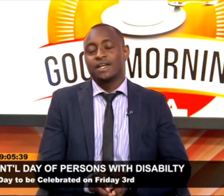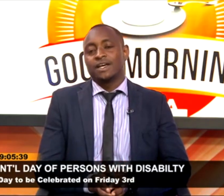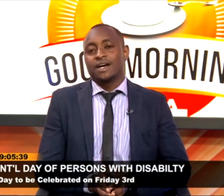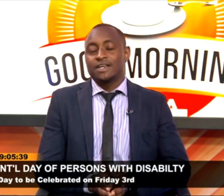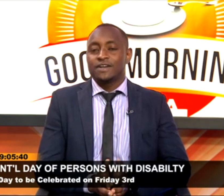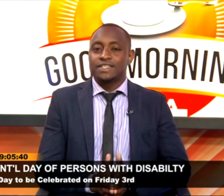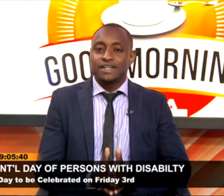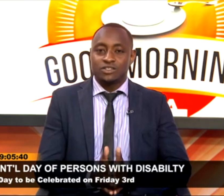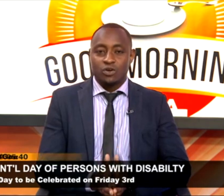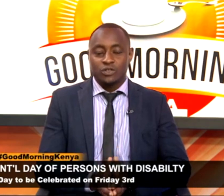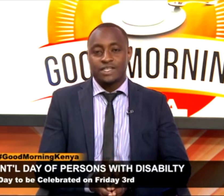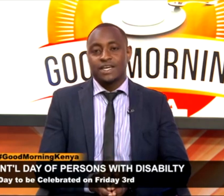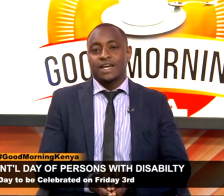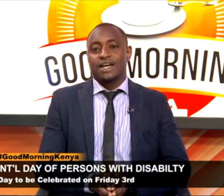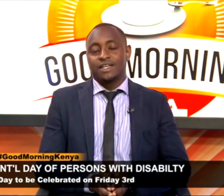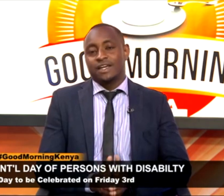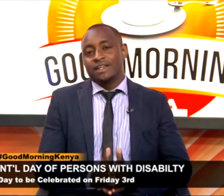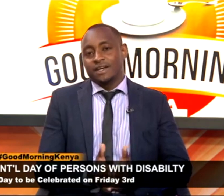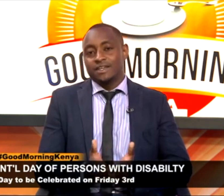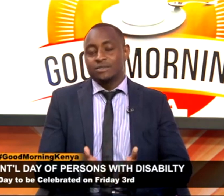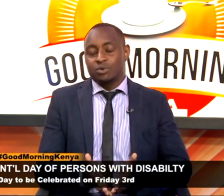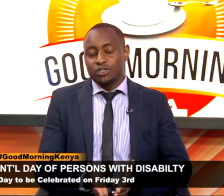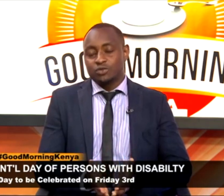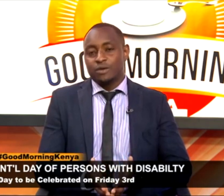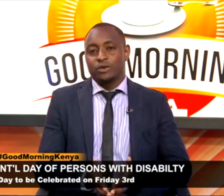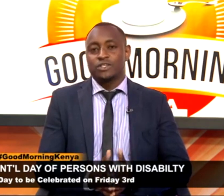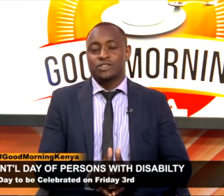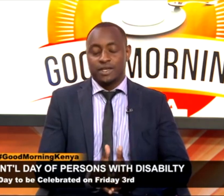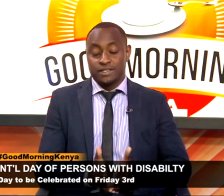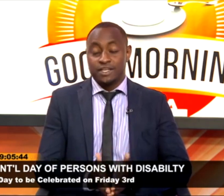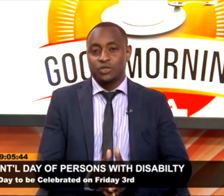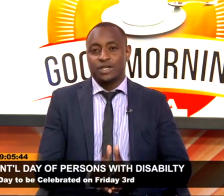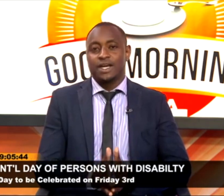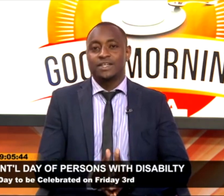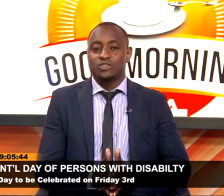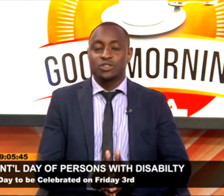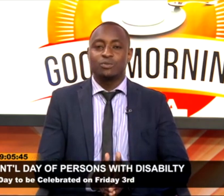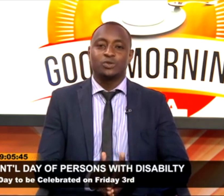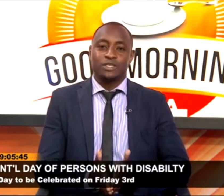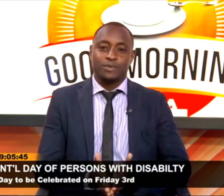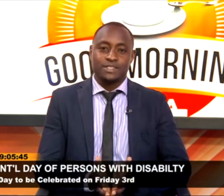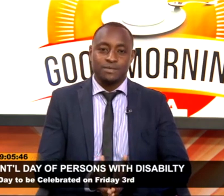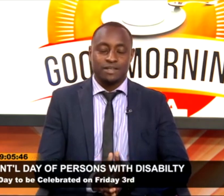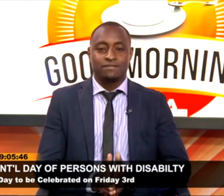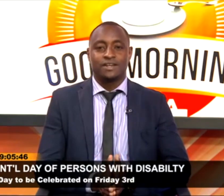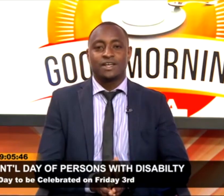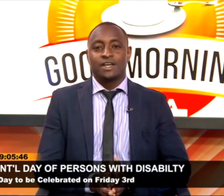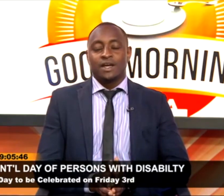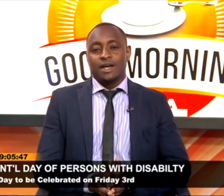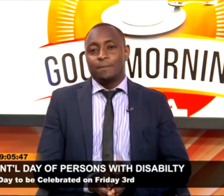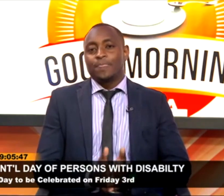look, if a child is lost and is brought to the police station mm-hmm. and is not able to express